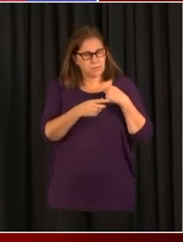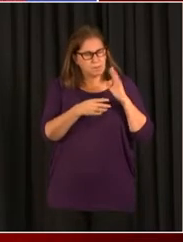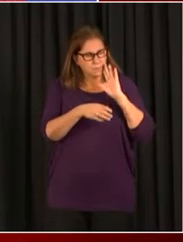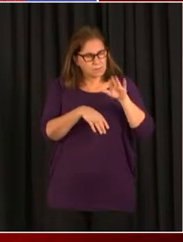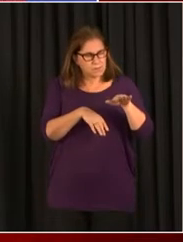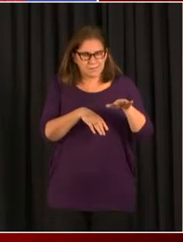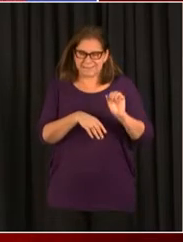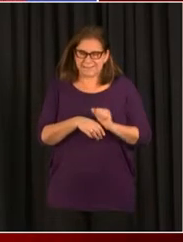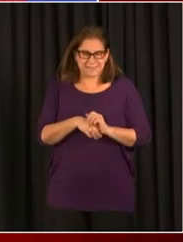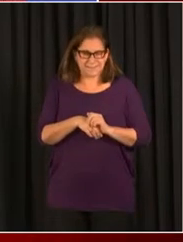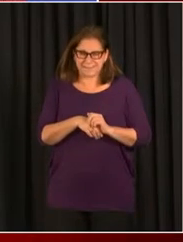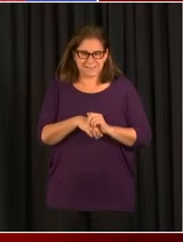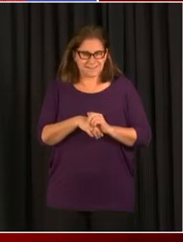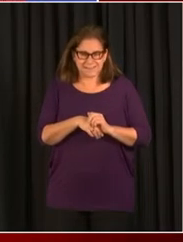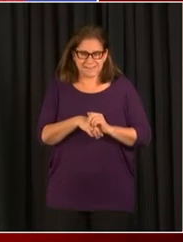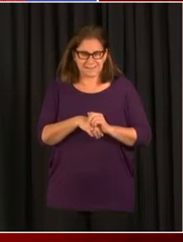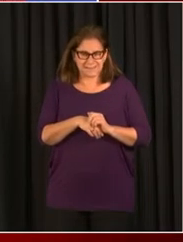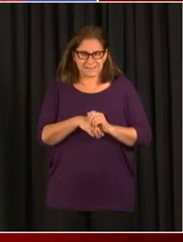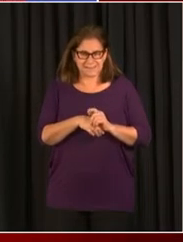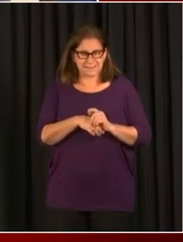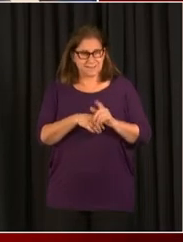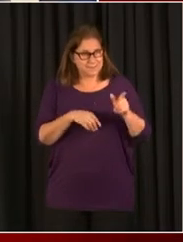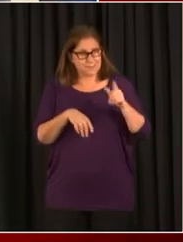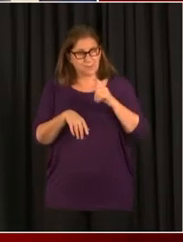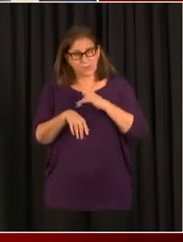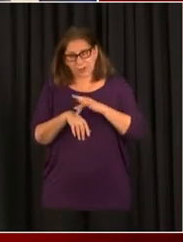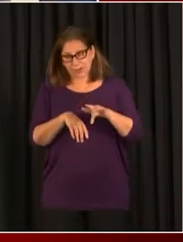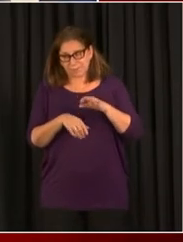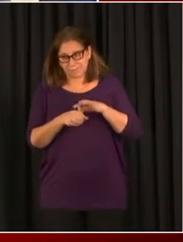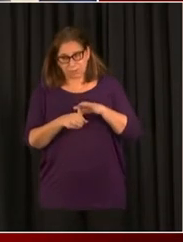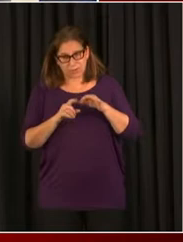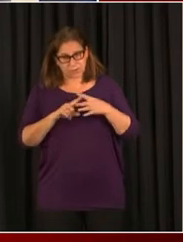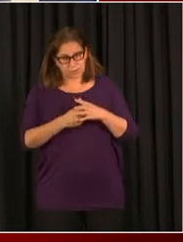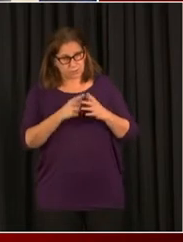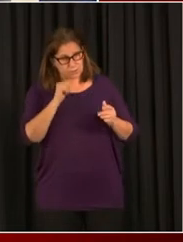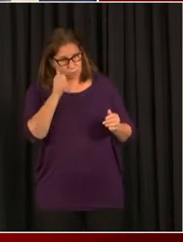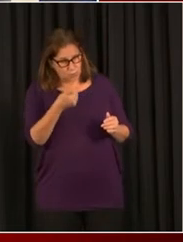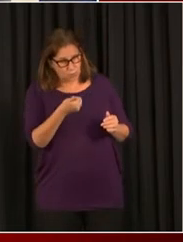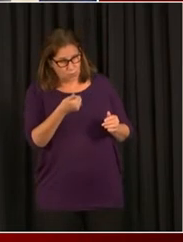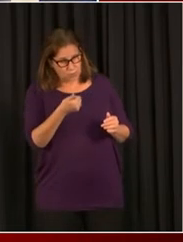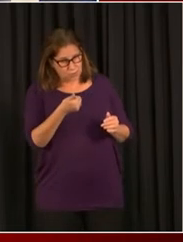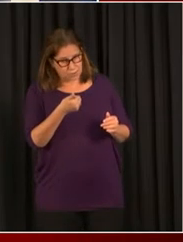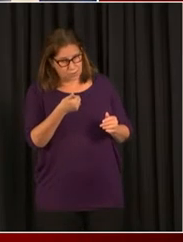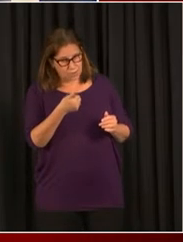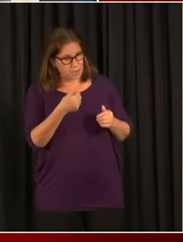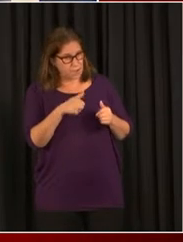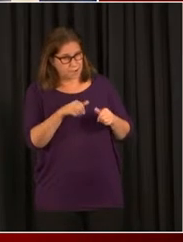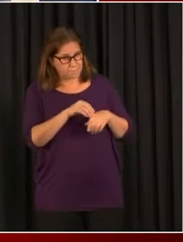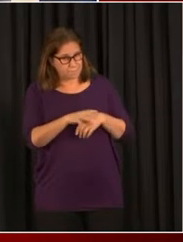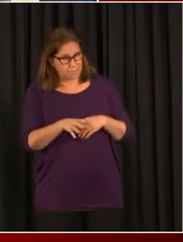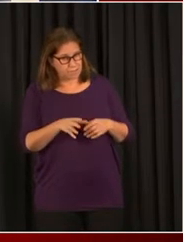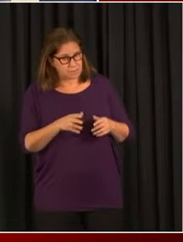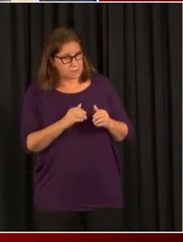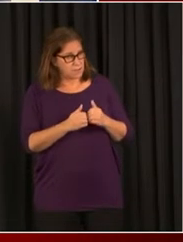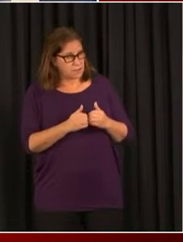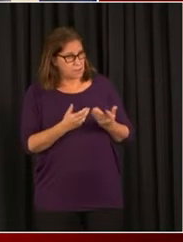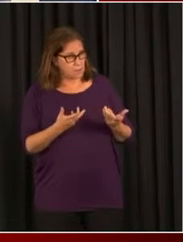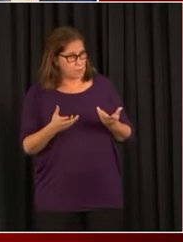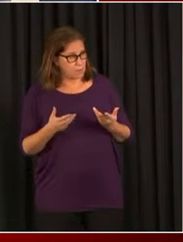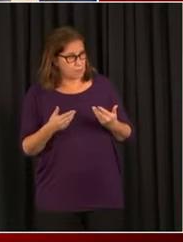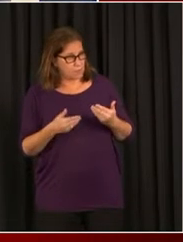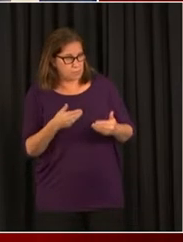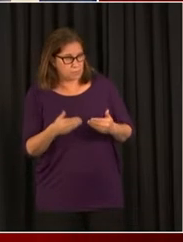starting tomorrow, what advice do you give residents who choose to